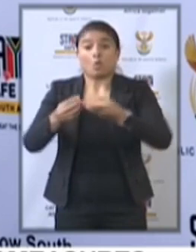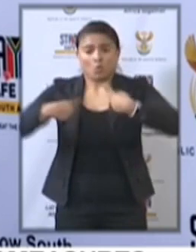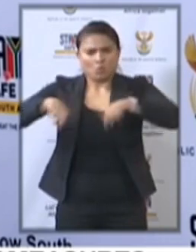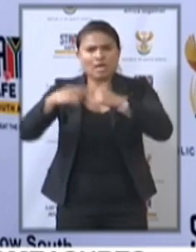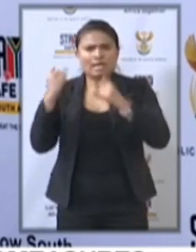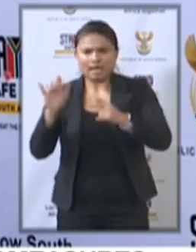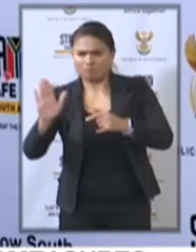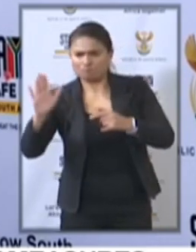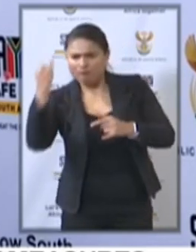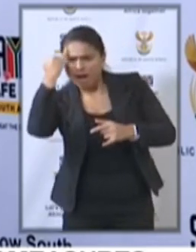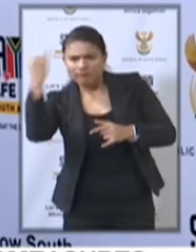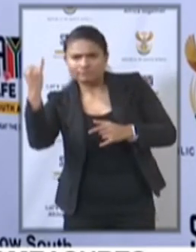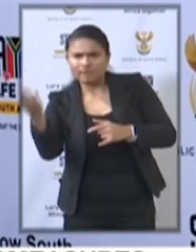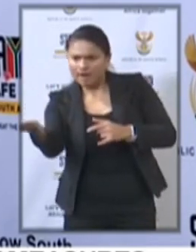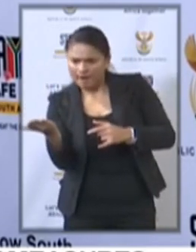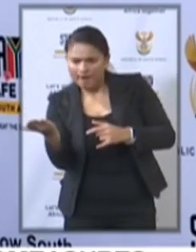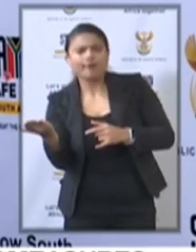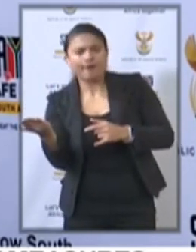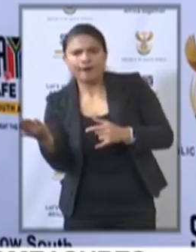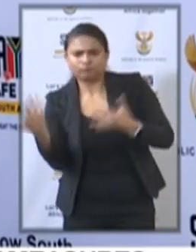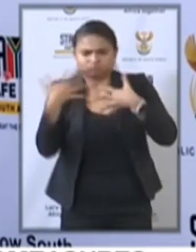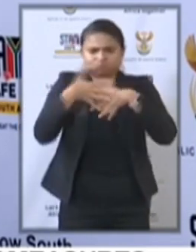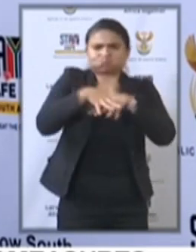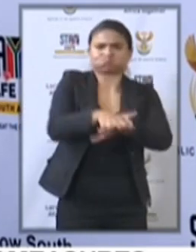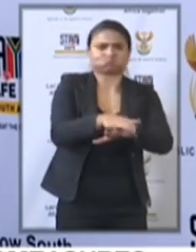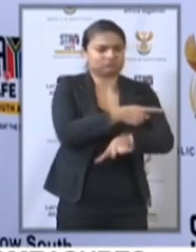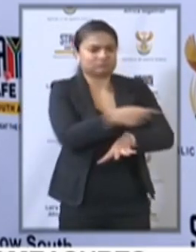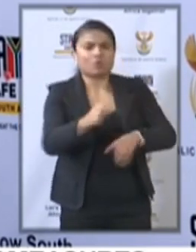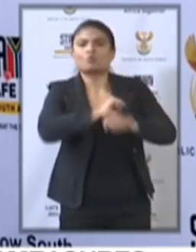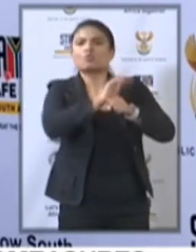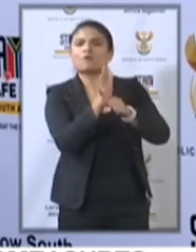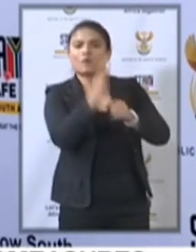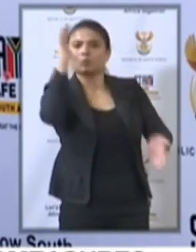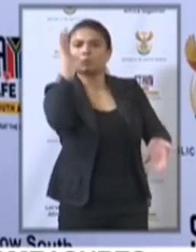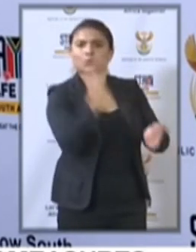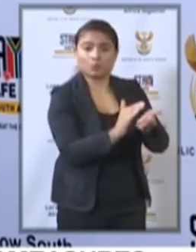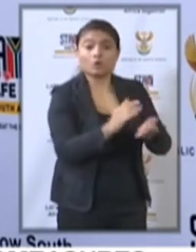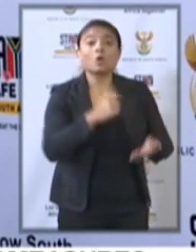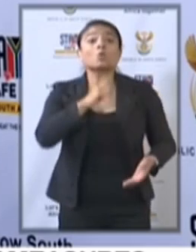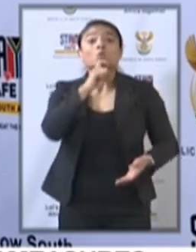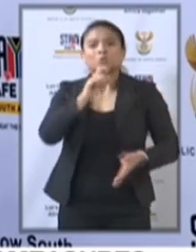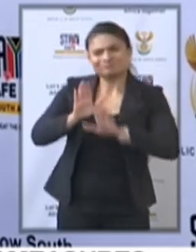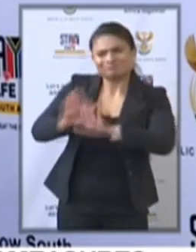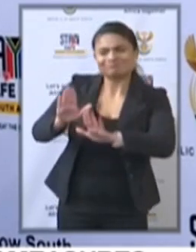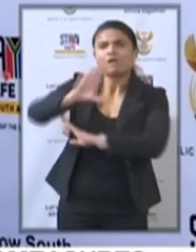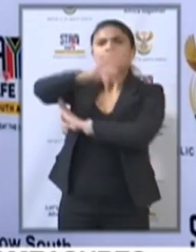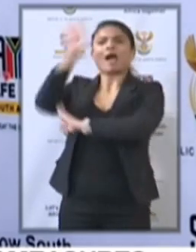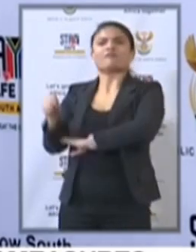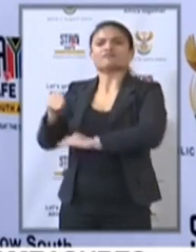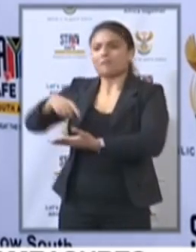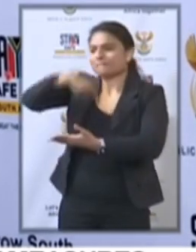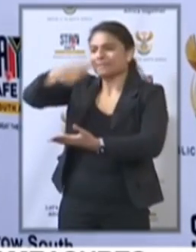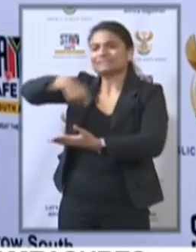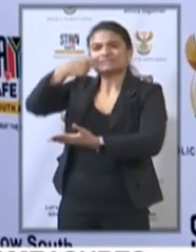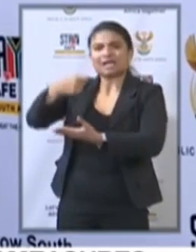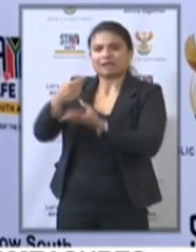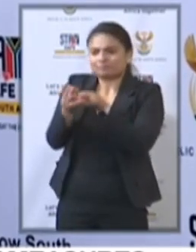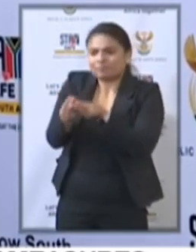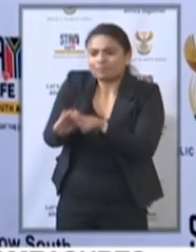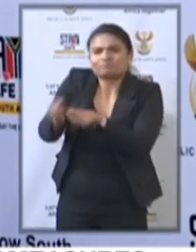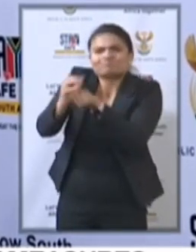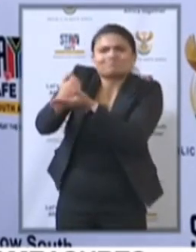interventions, including the use of African medicines as immune modulators and